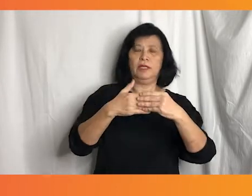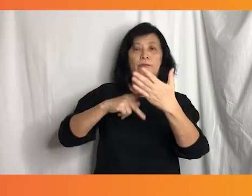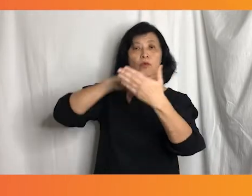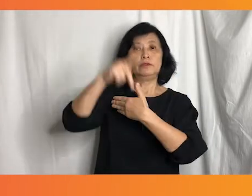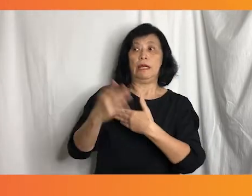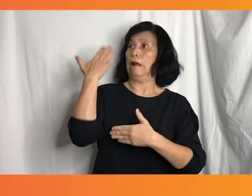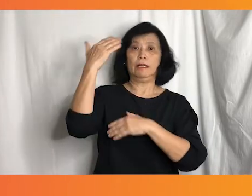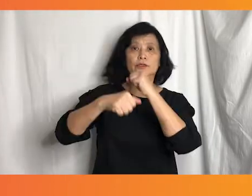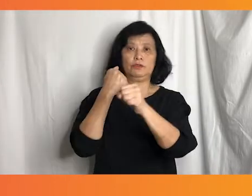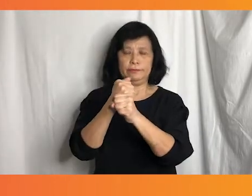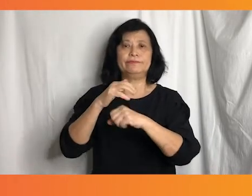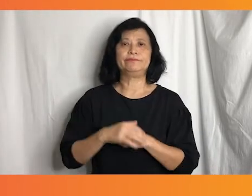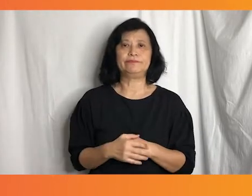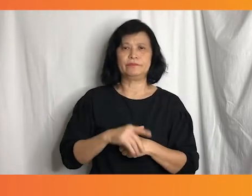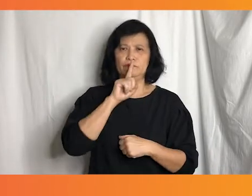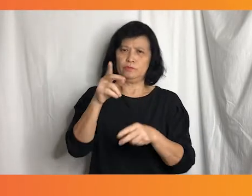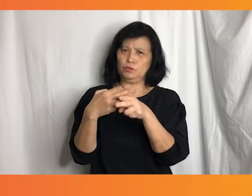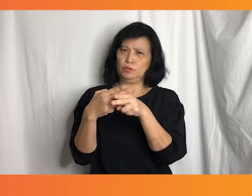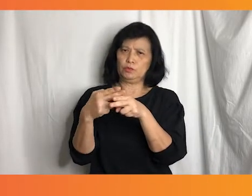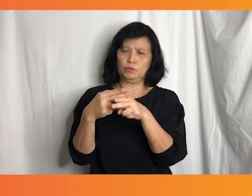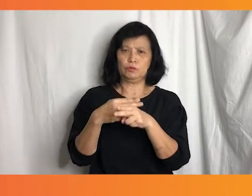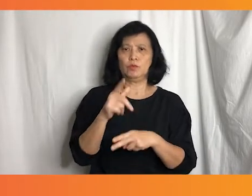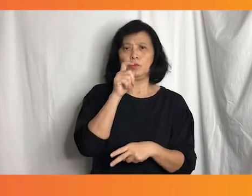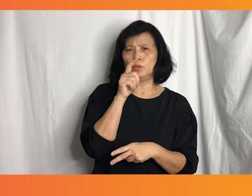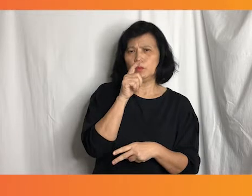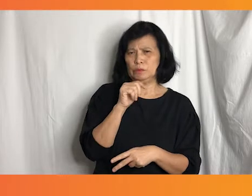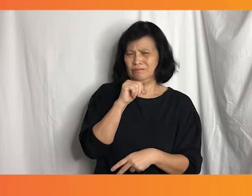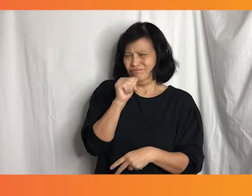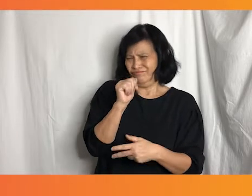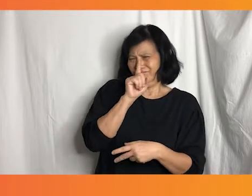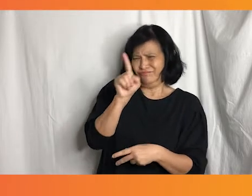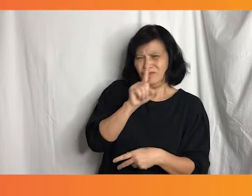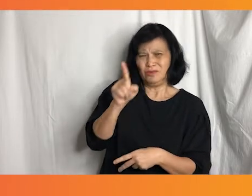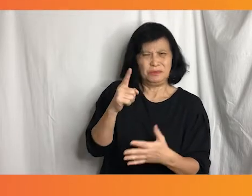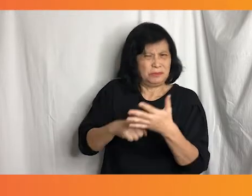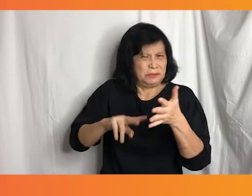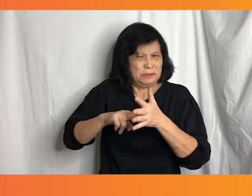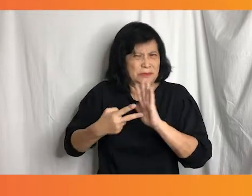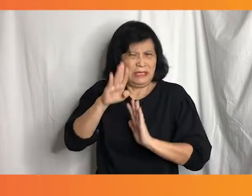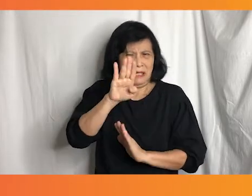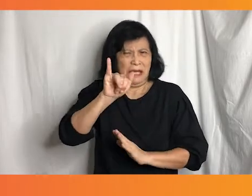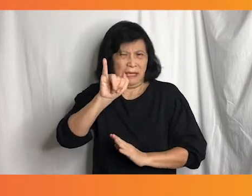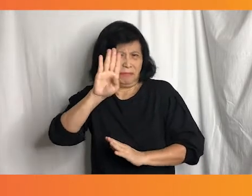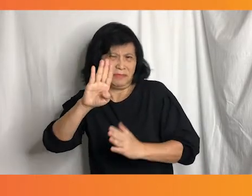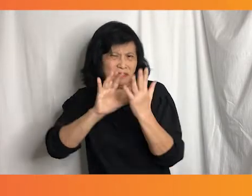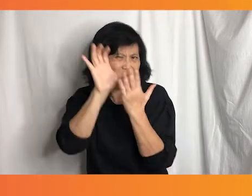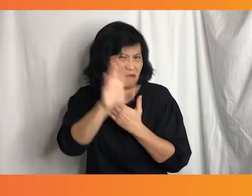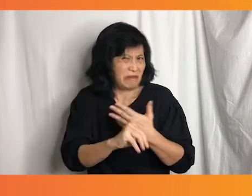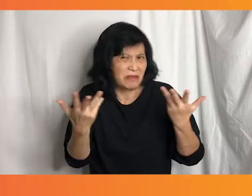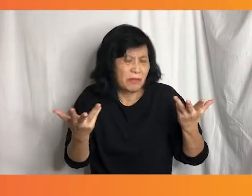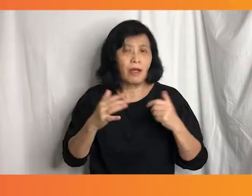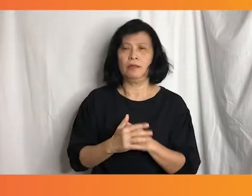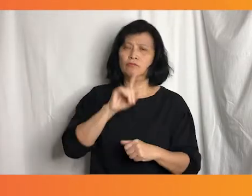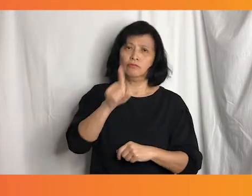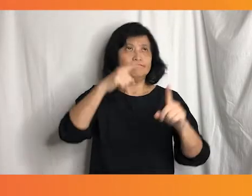last year. So just a brief introduction for those who are not very aware of the IB curriculum itself.